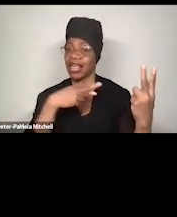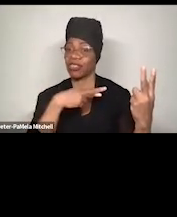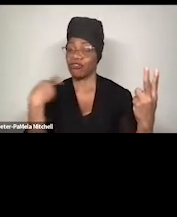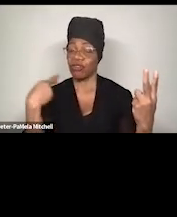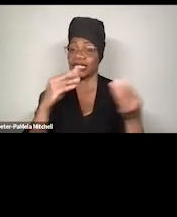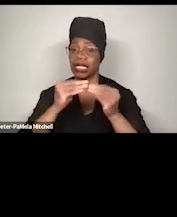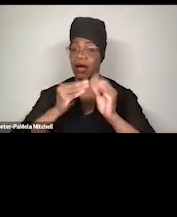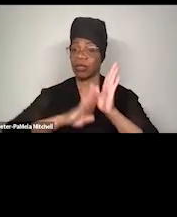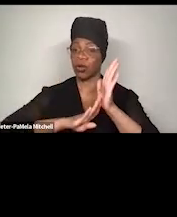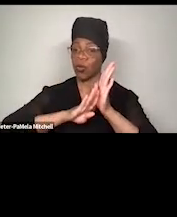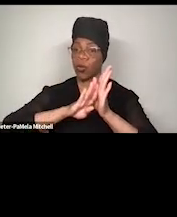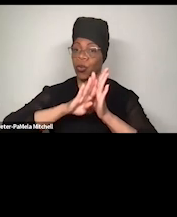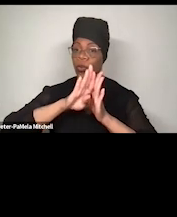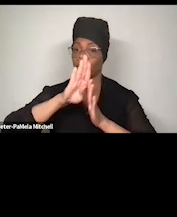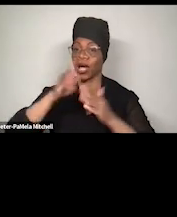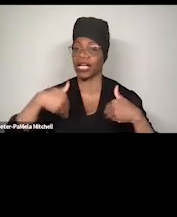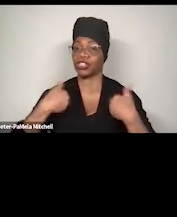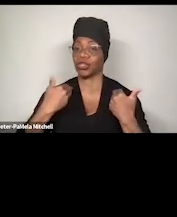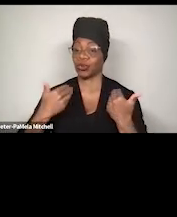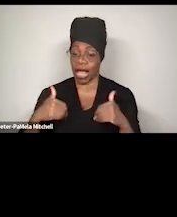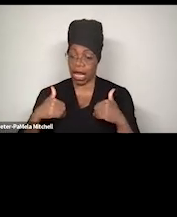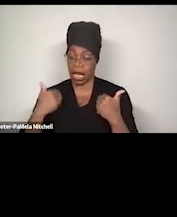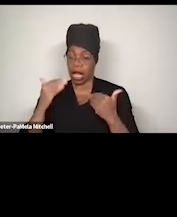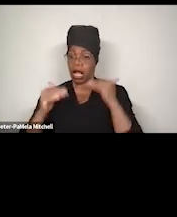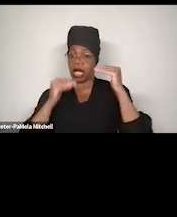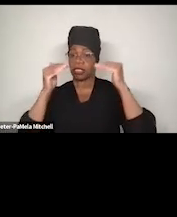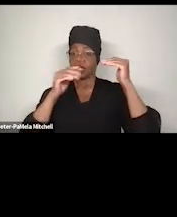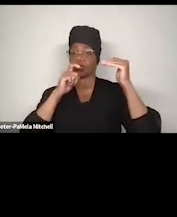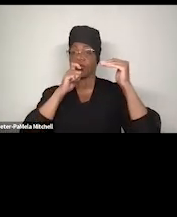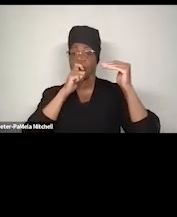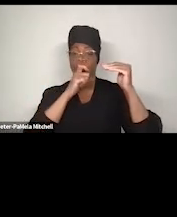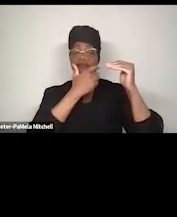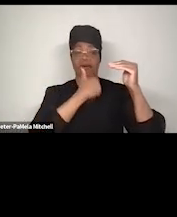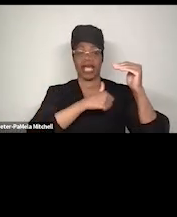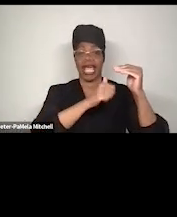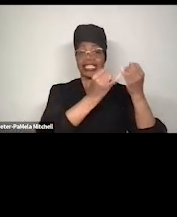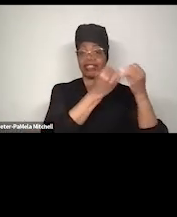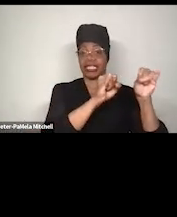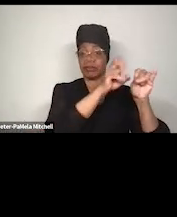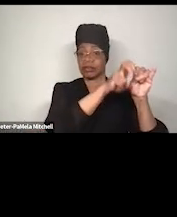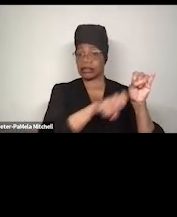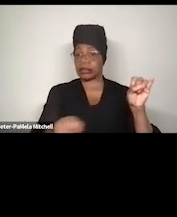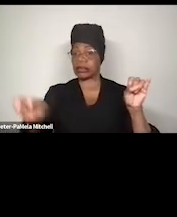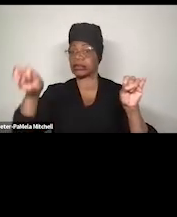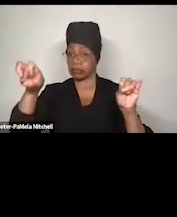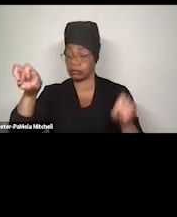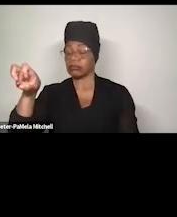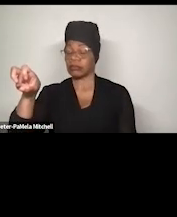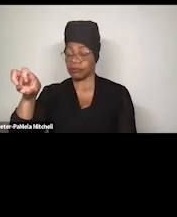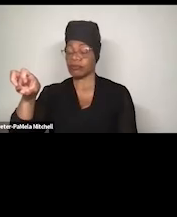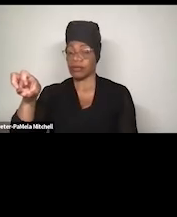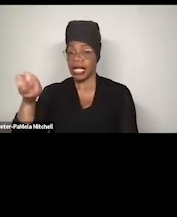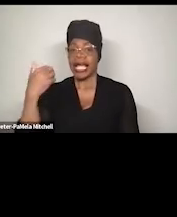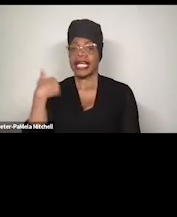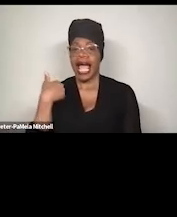goes up as youth and young adults transition into the age of independence. And there's